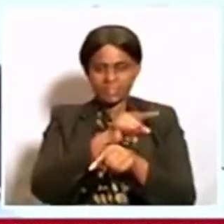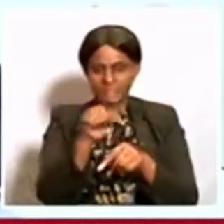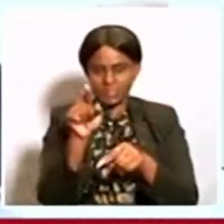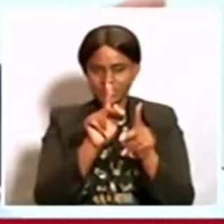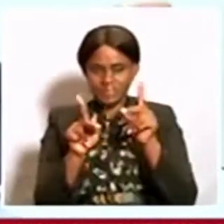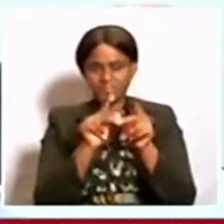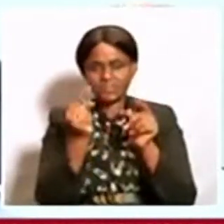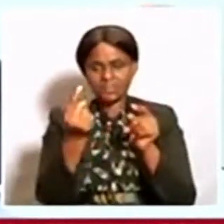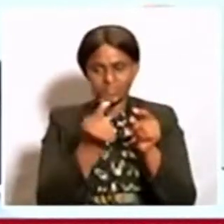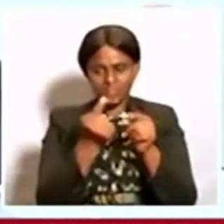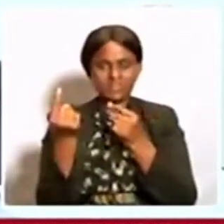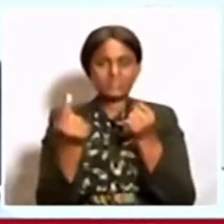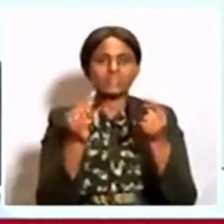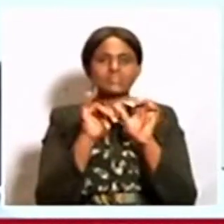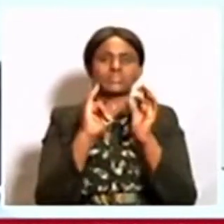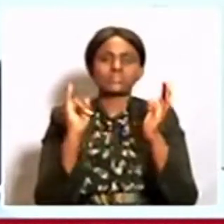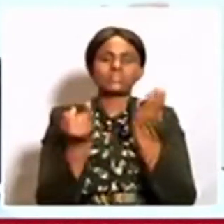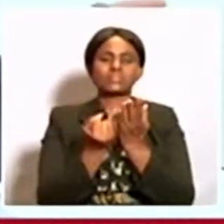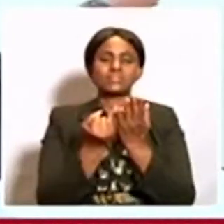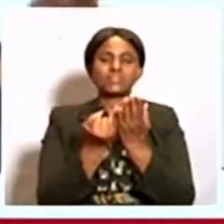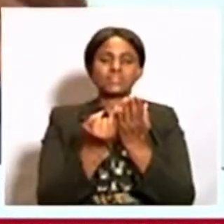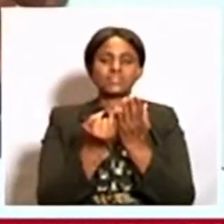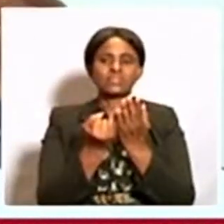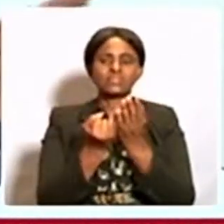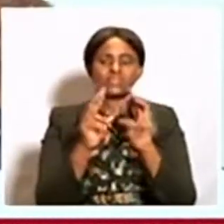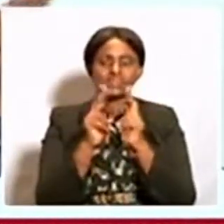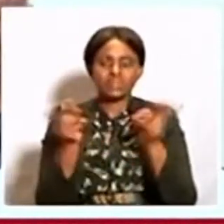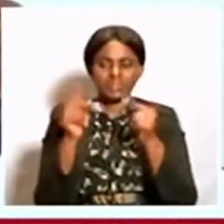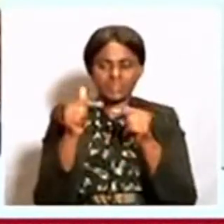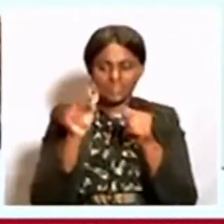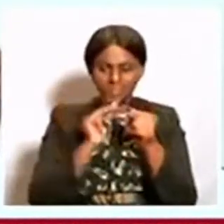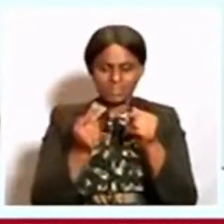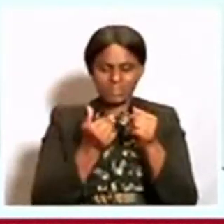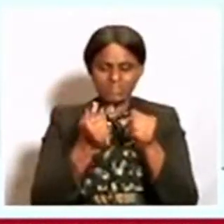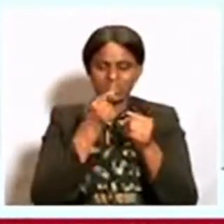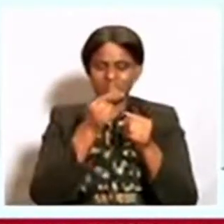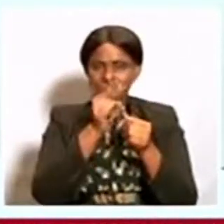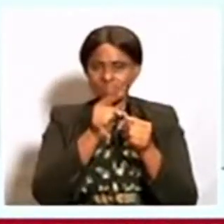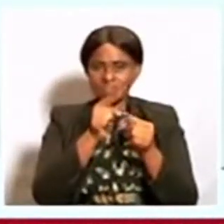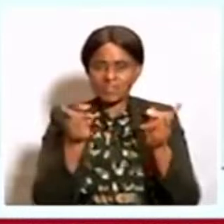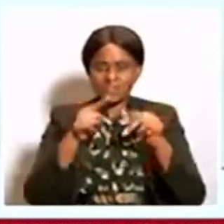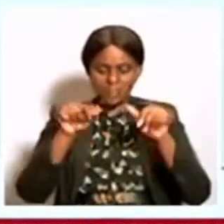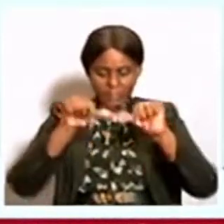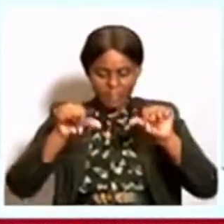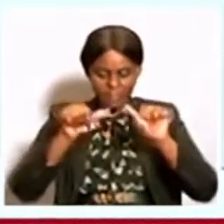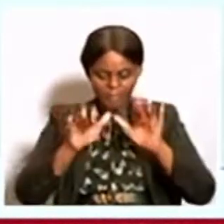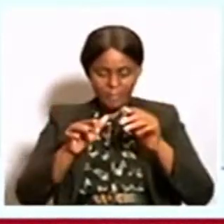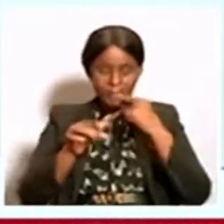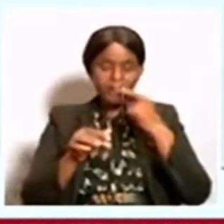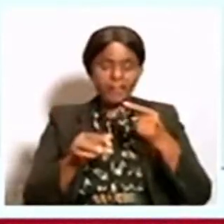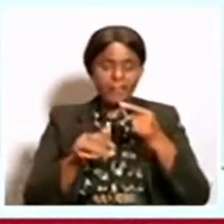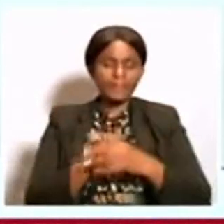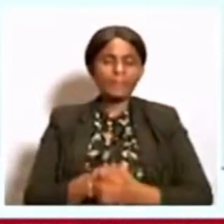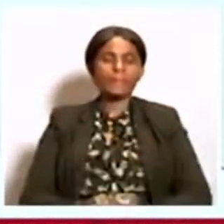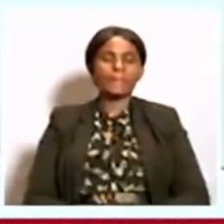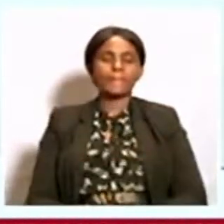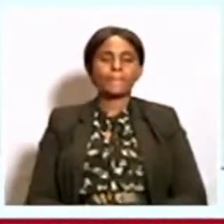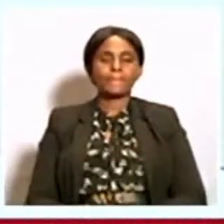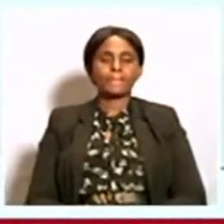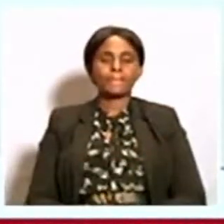came to your institution? So when the auditors say the